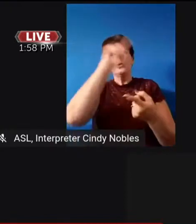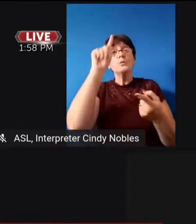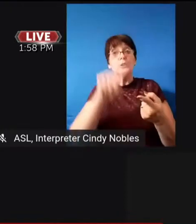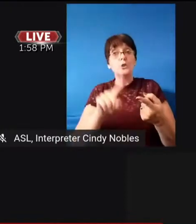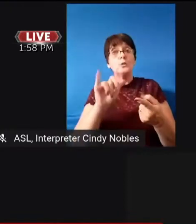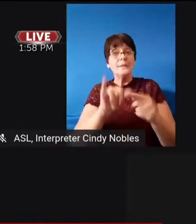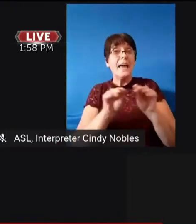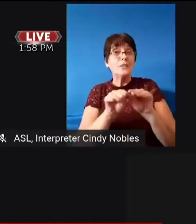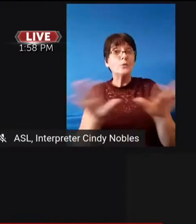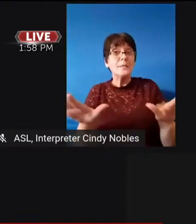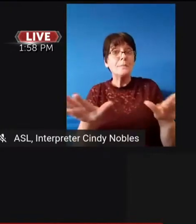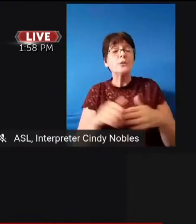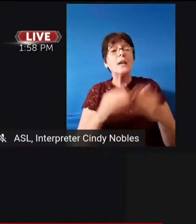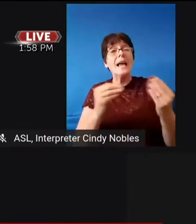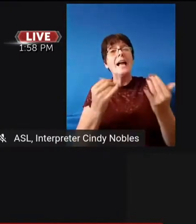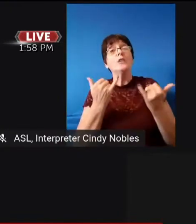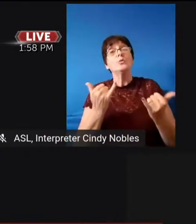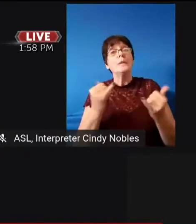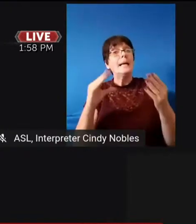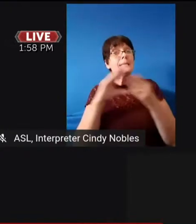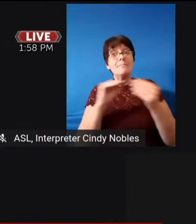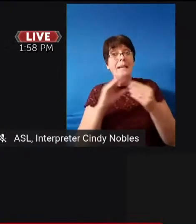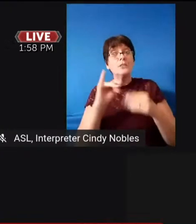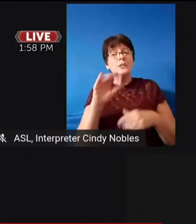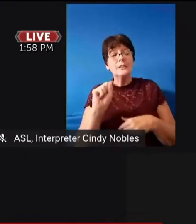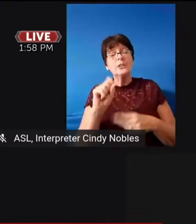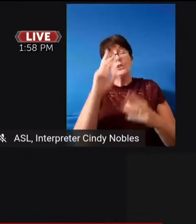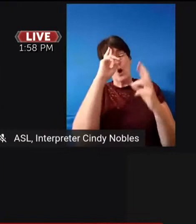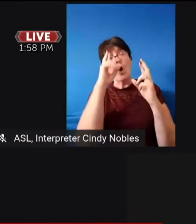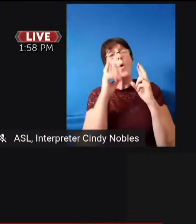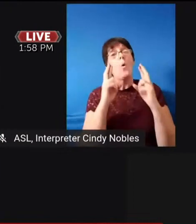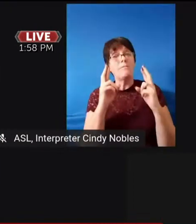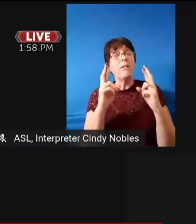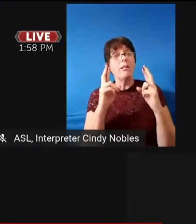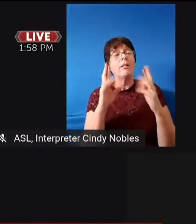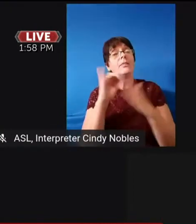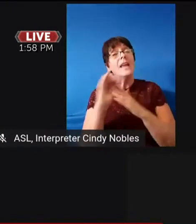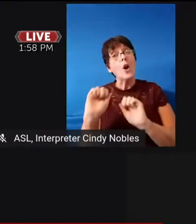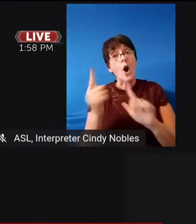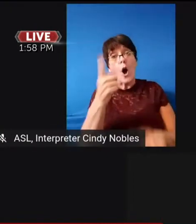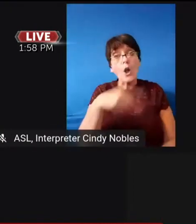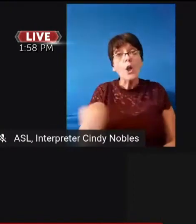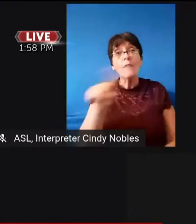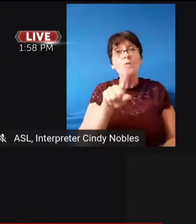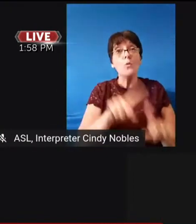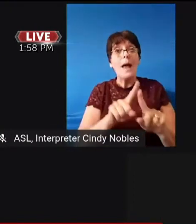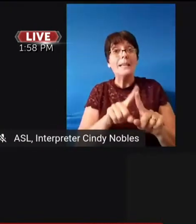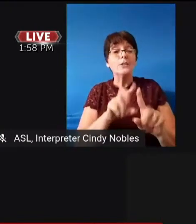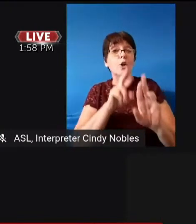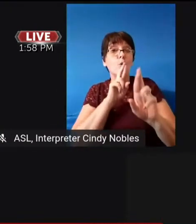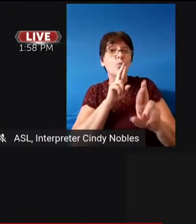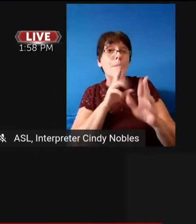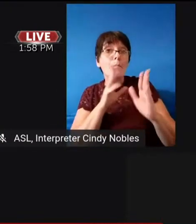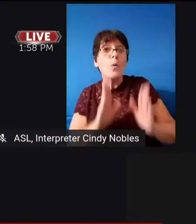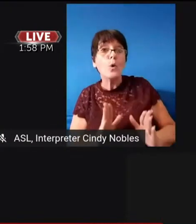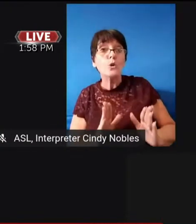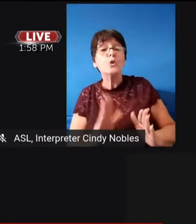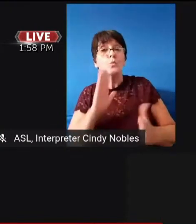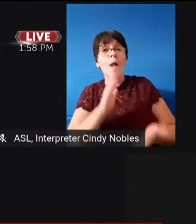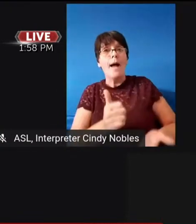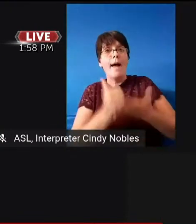And today's message is hopeful that all of you as reporters will help